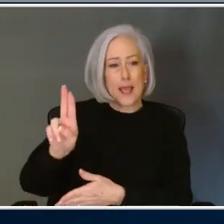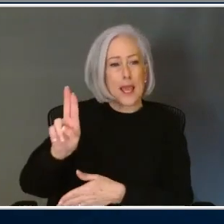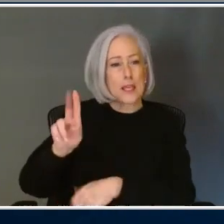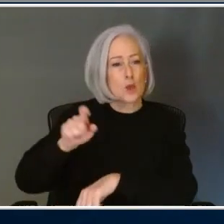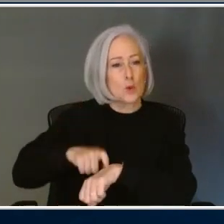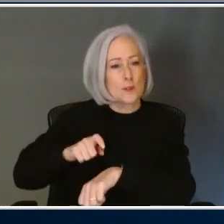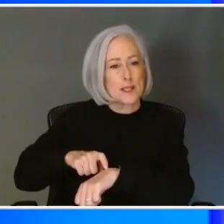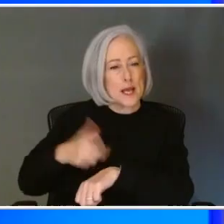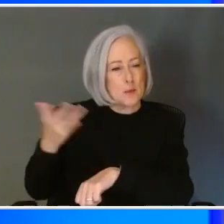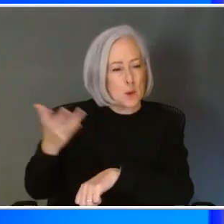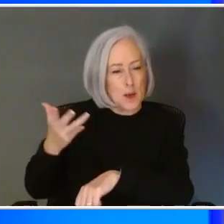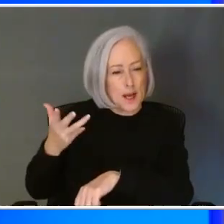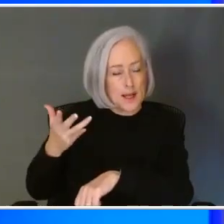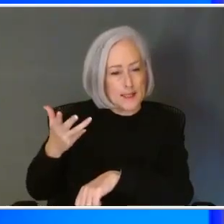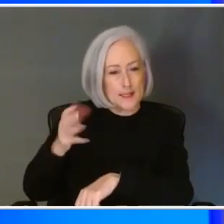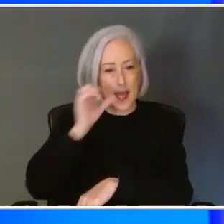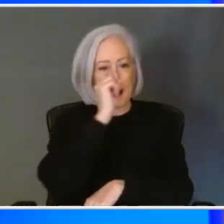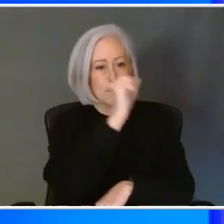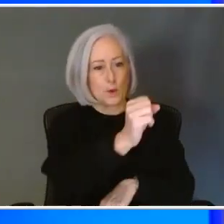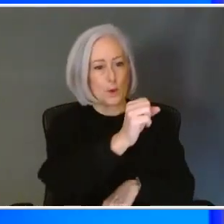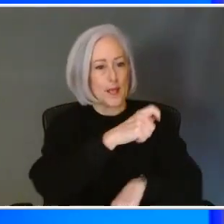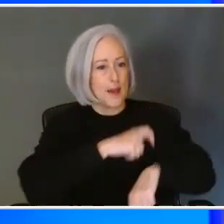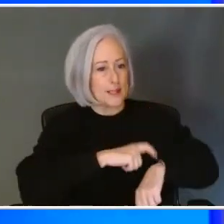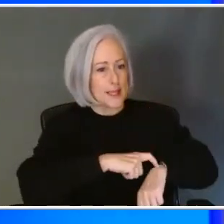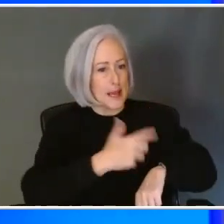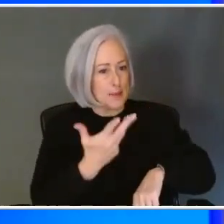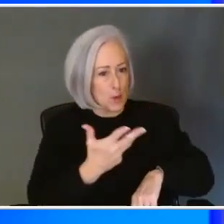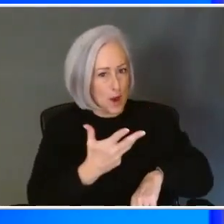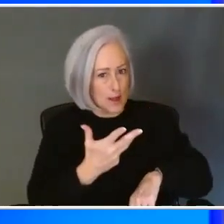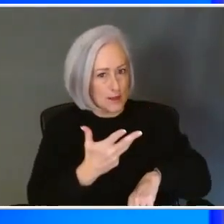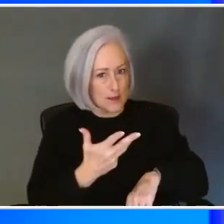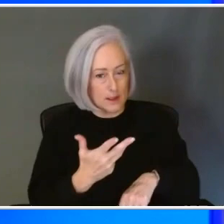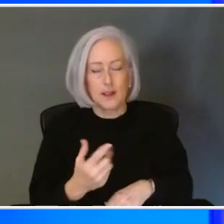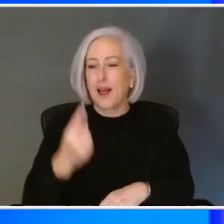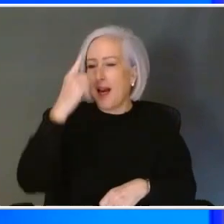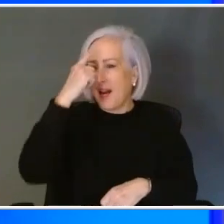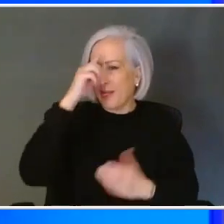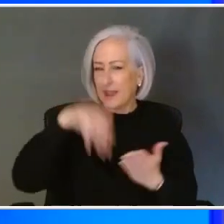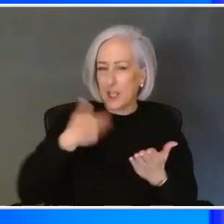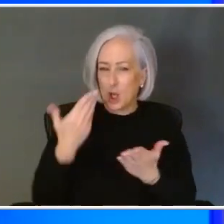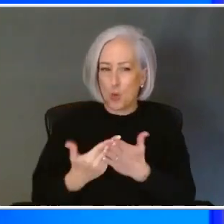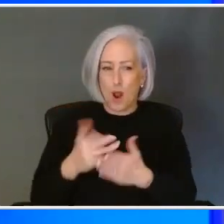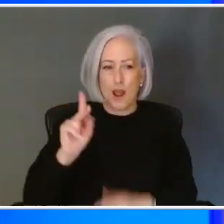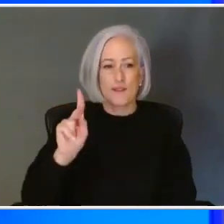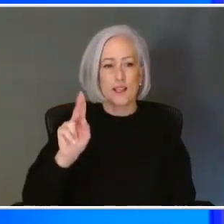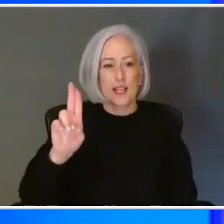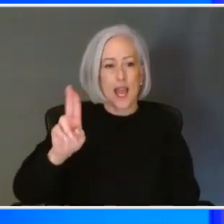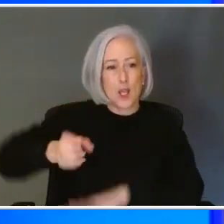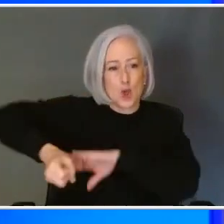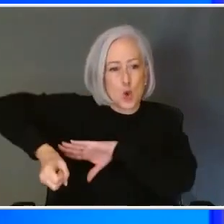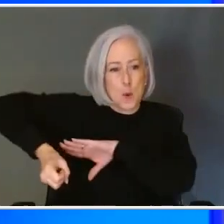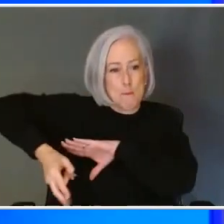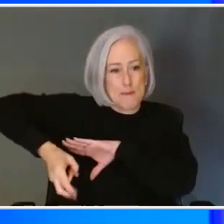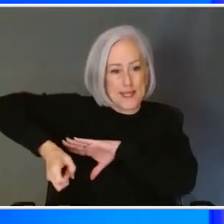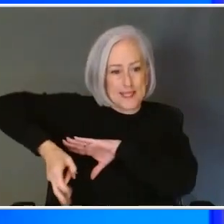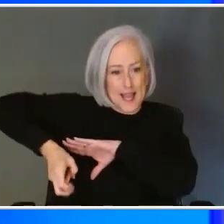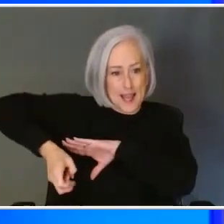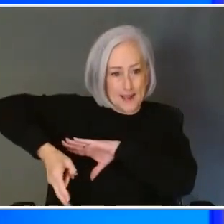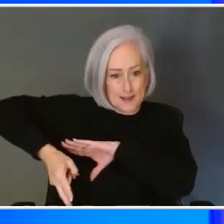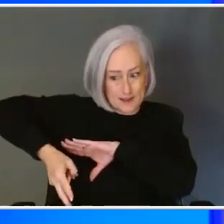the night, around midnight, I think, when he was at KU. So then we built the plan for the following